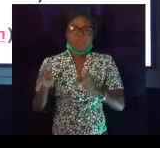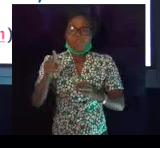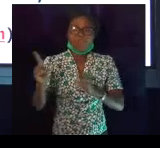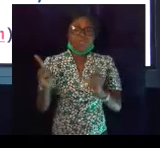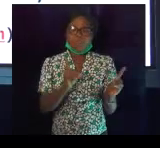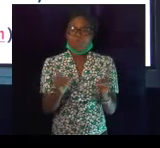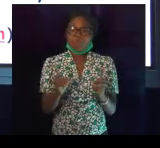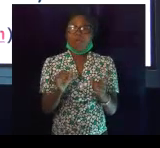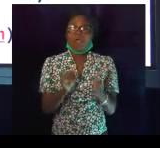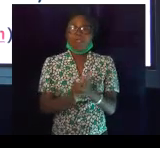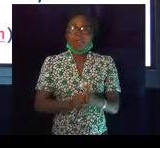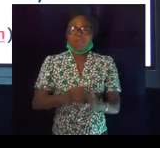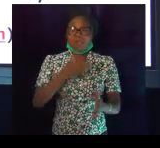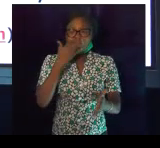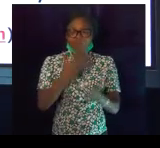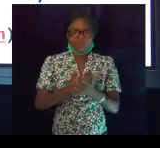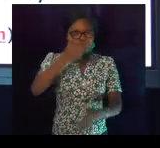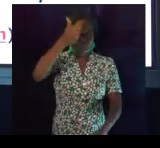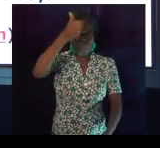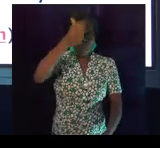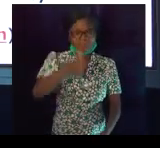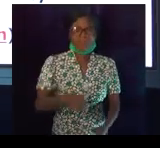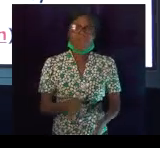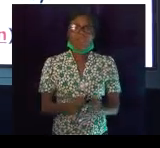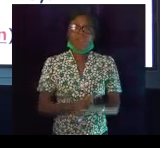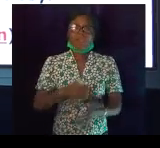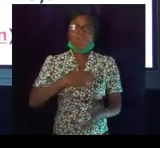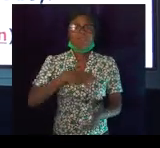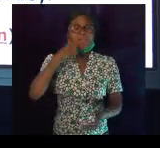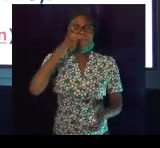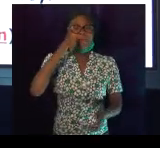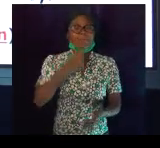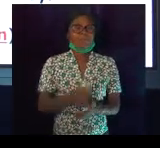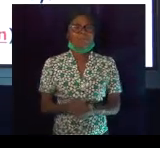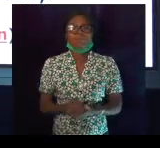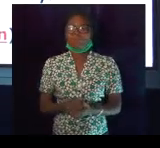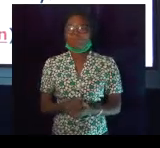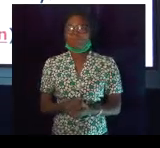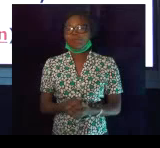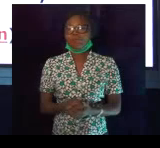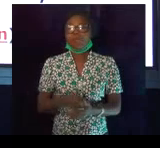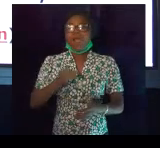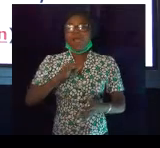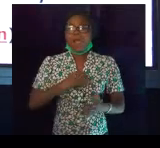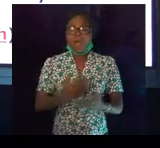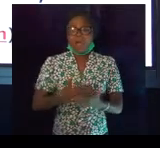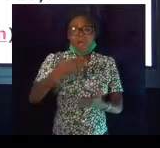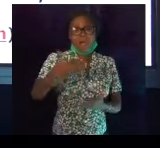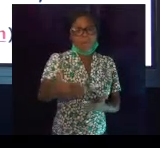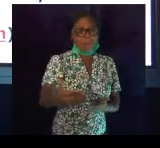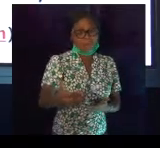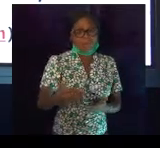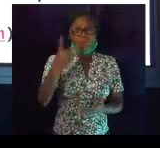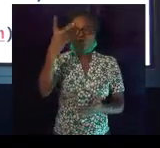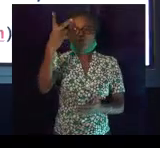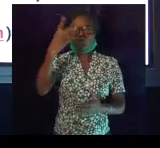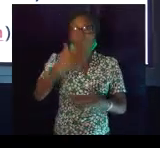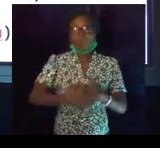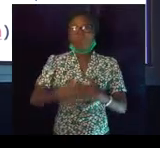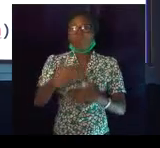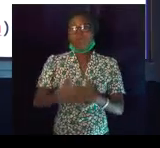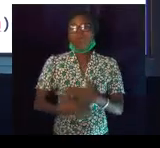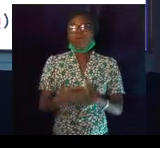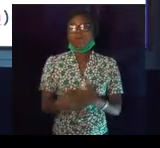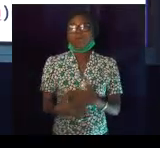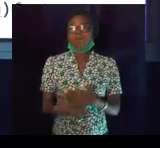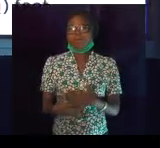If you did, that's my boy, that's my girl. I bought 2 loaves